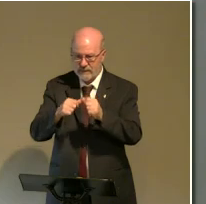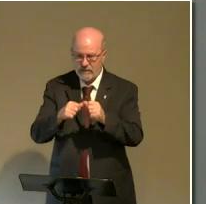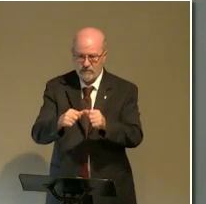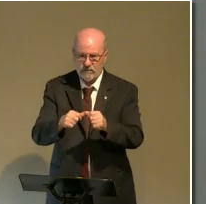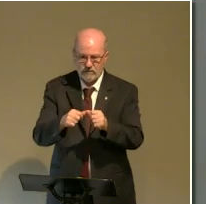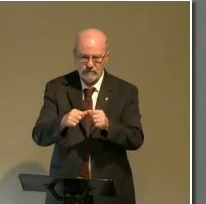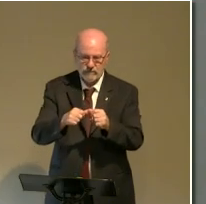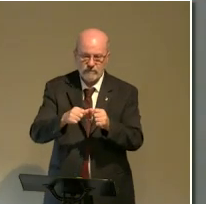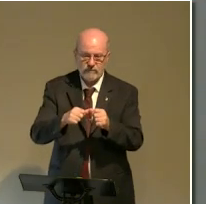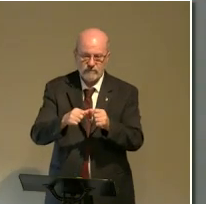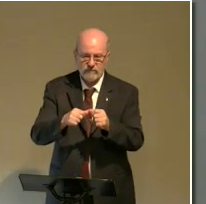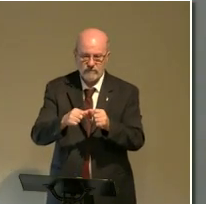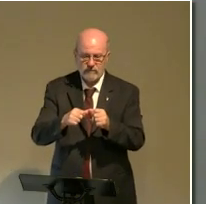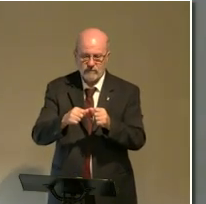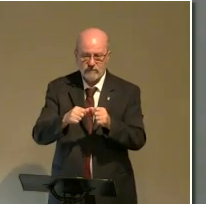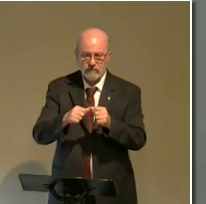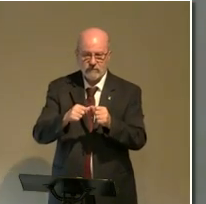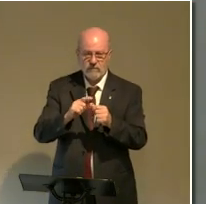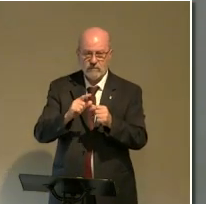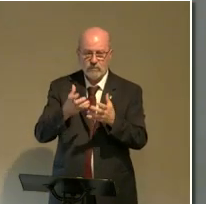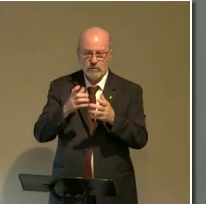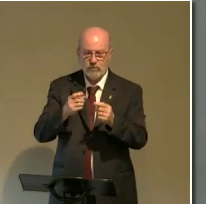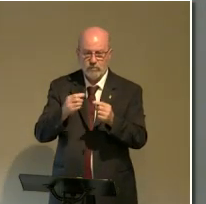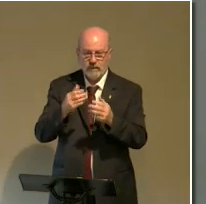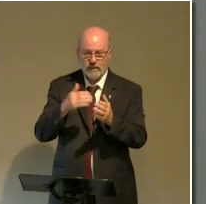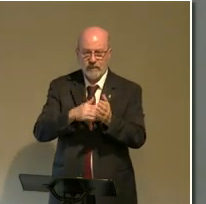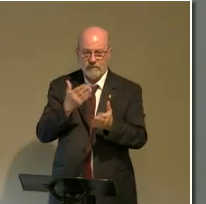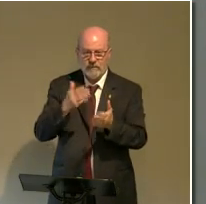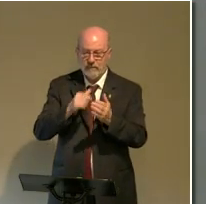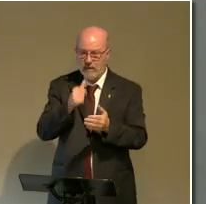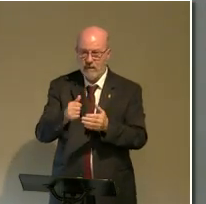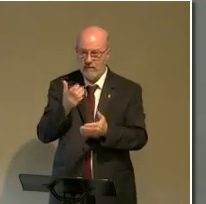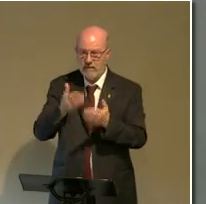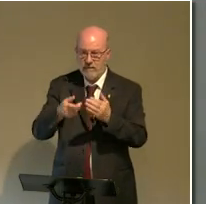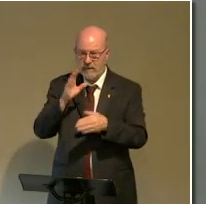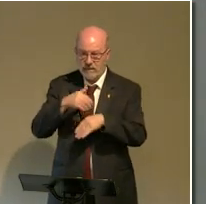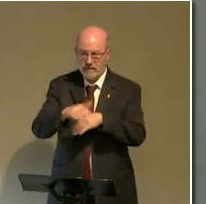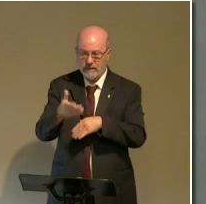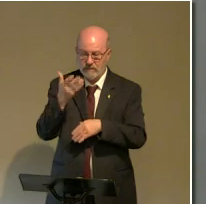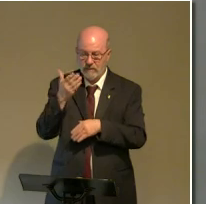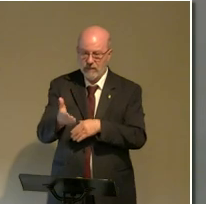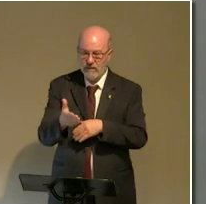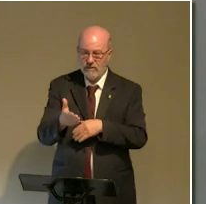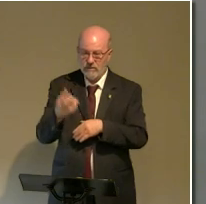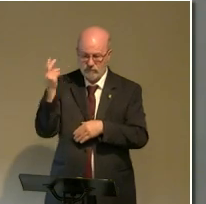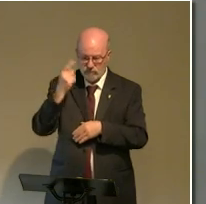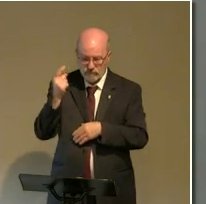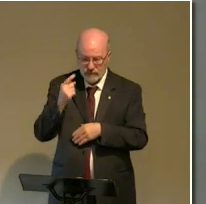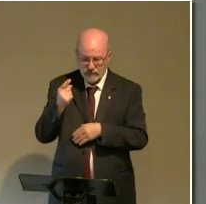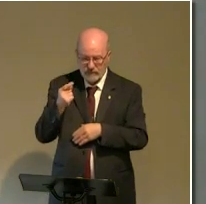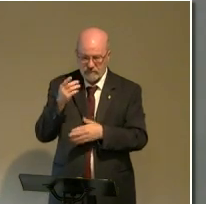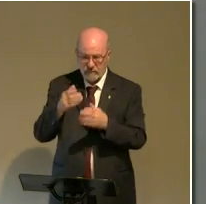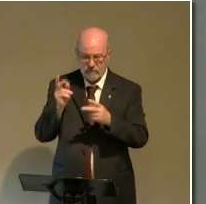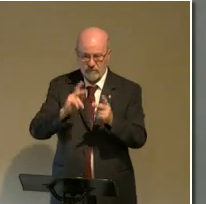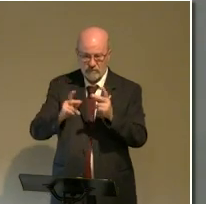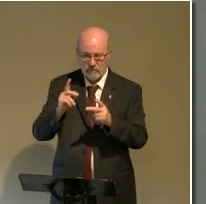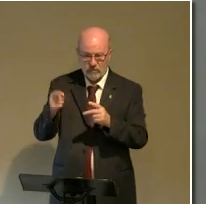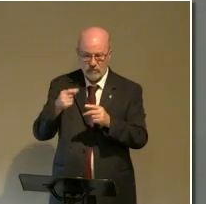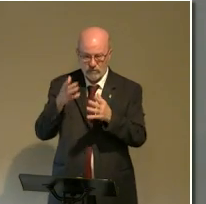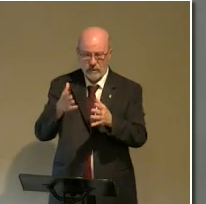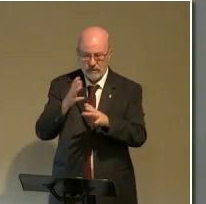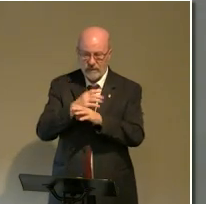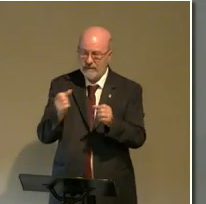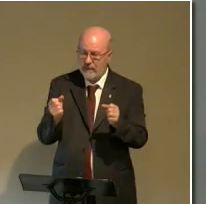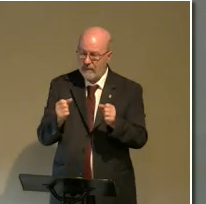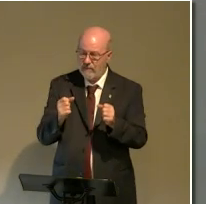okay? Would he want to go do it again? Probably not, but maybe God sent him there for a reason. Maybe those guys, that's the only way they were going to